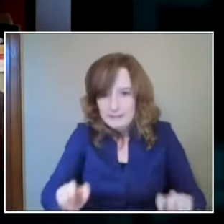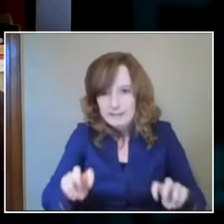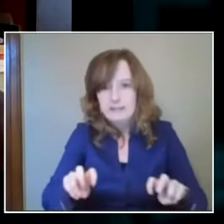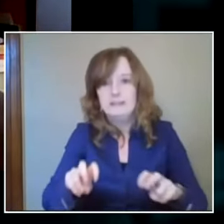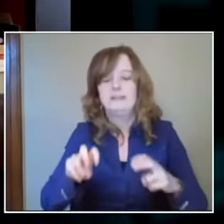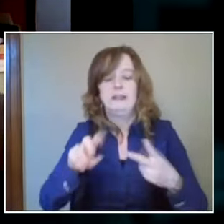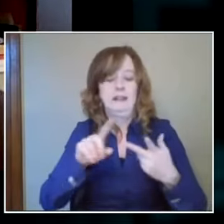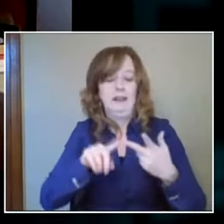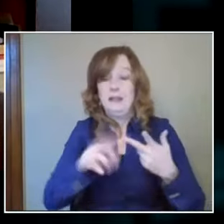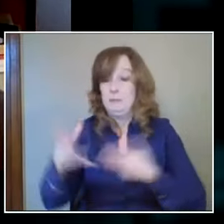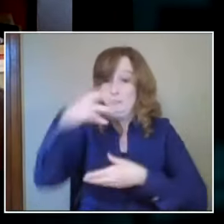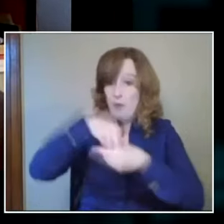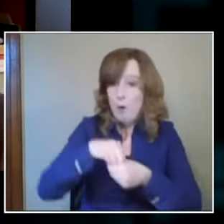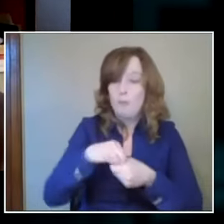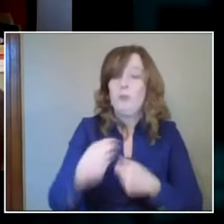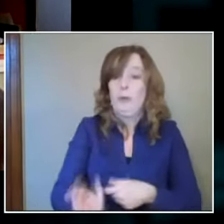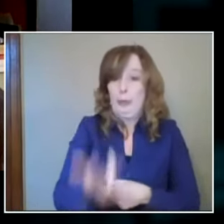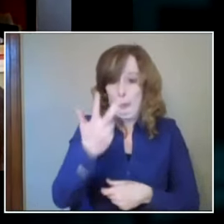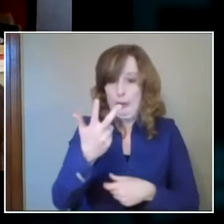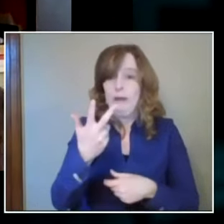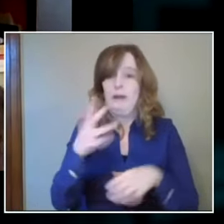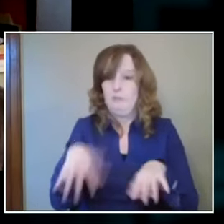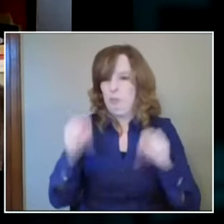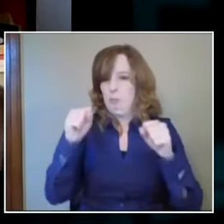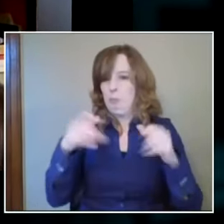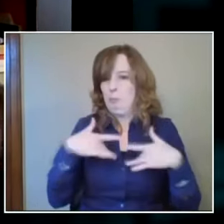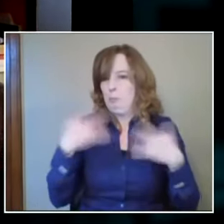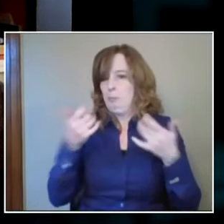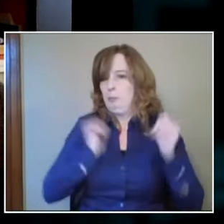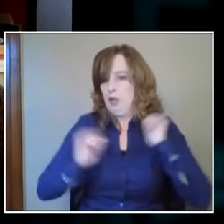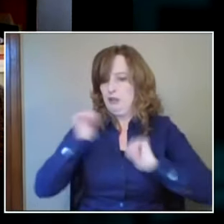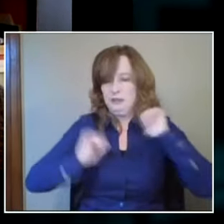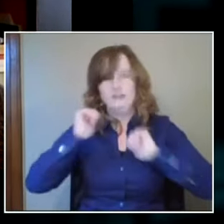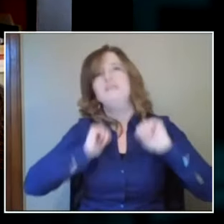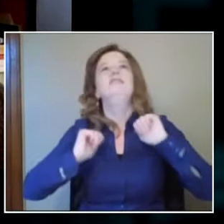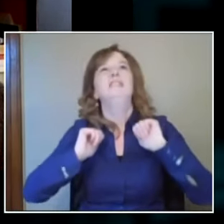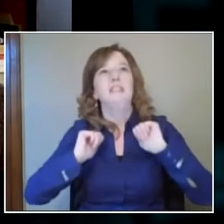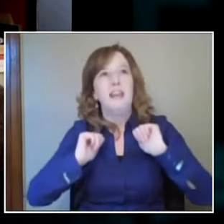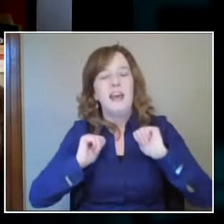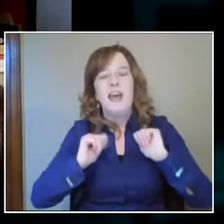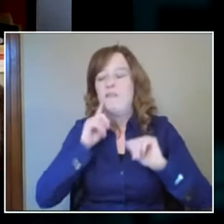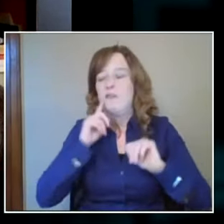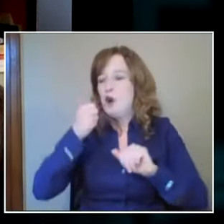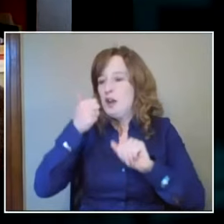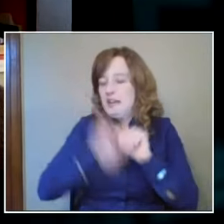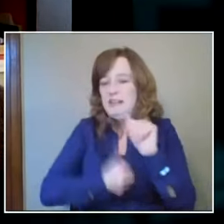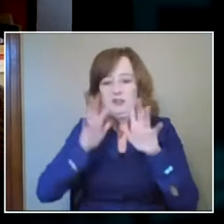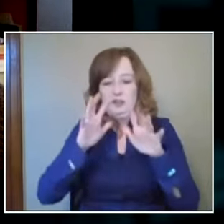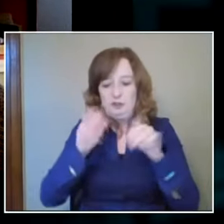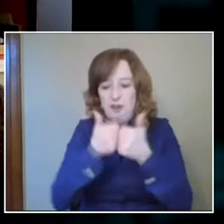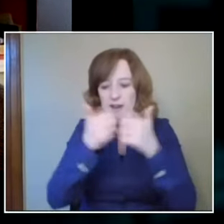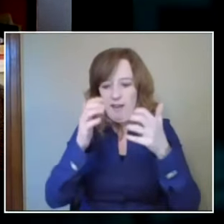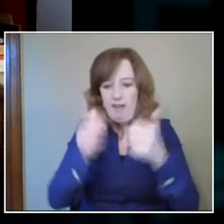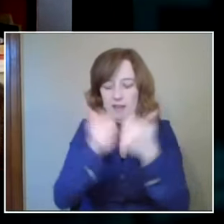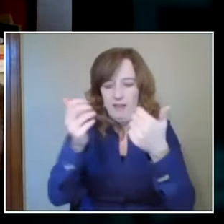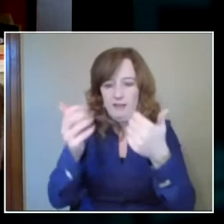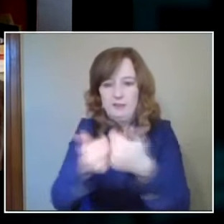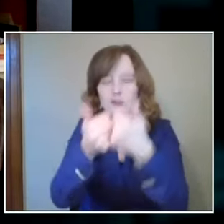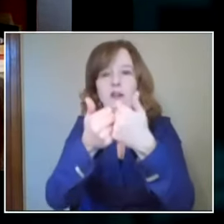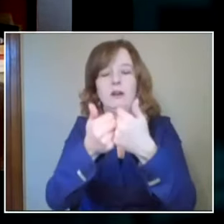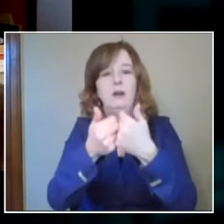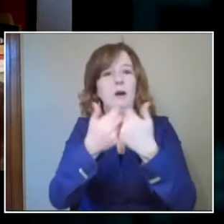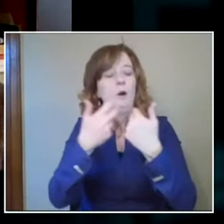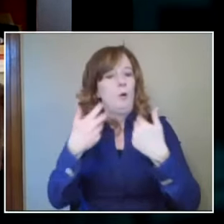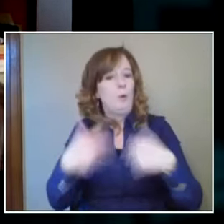plays. And every step of the way, Alex met that challenge of being an ESL student